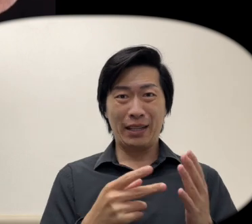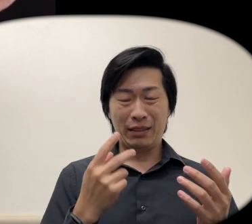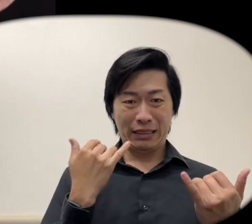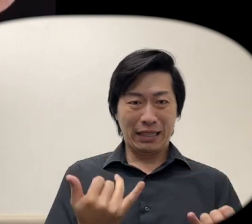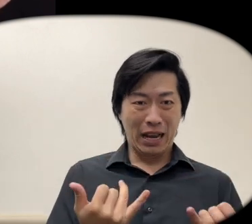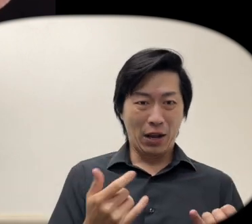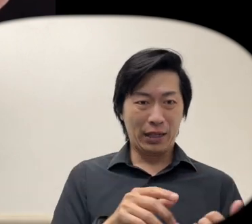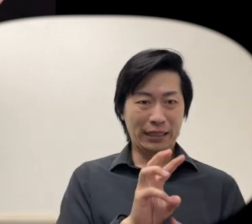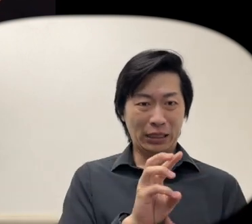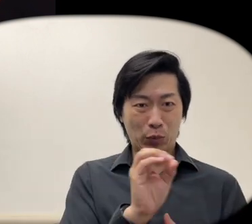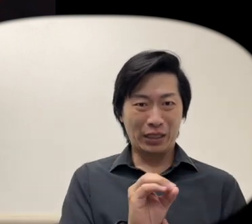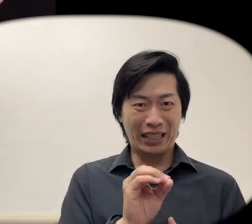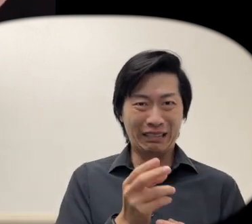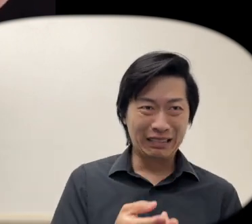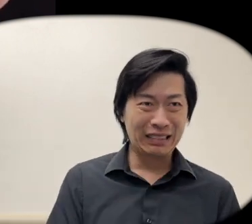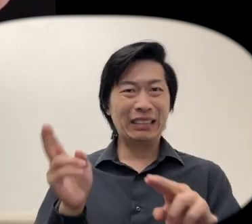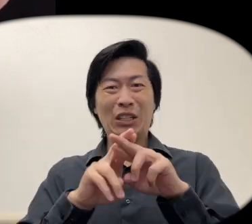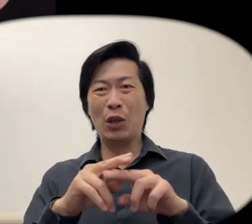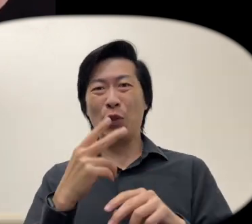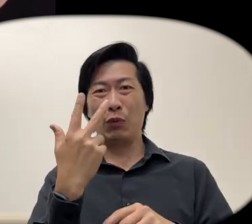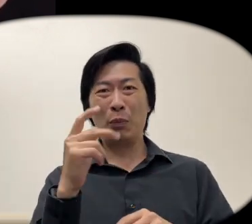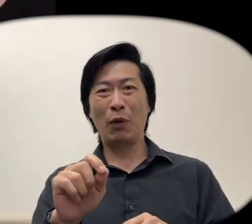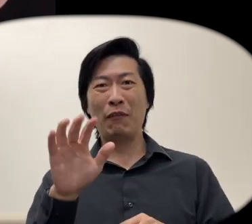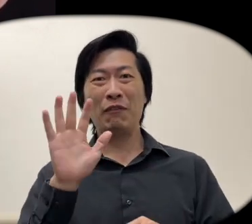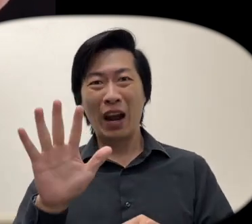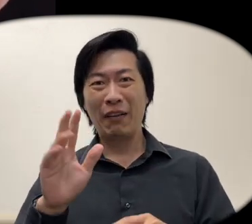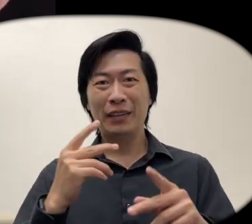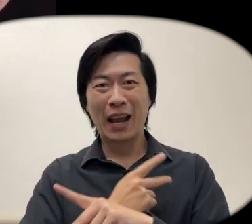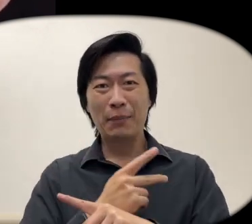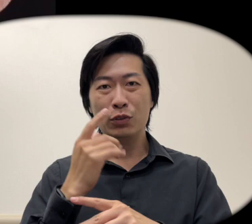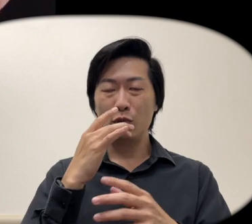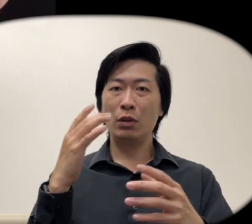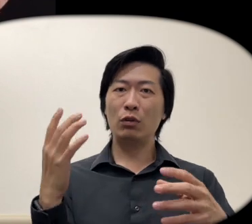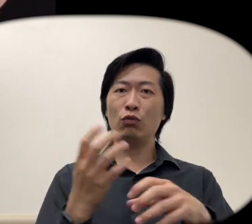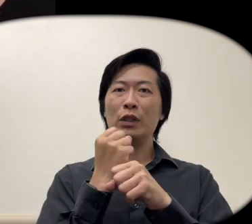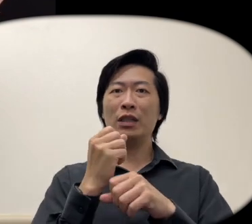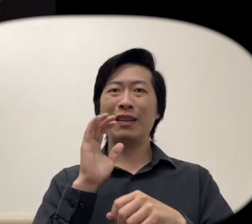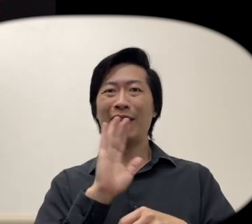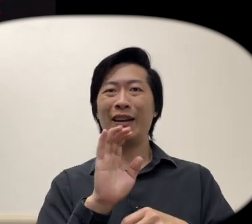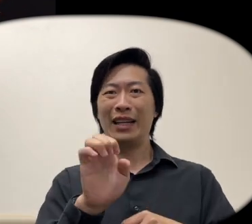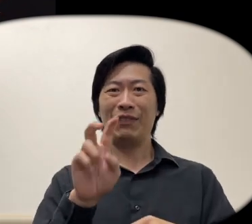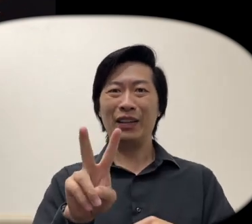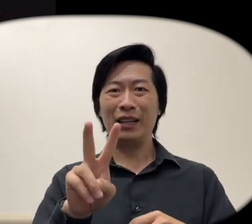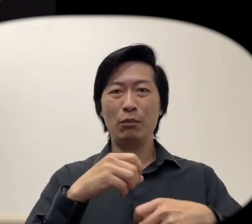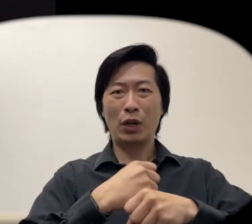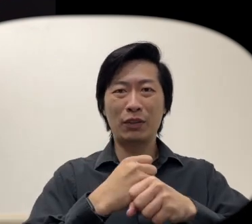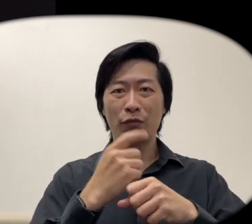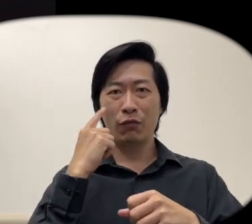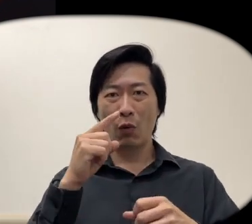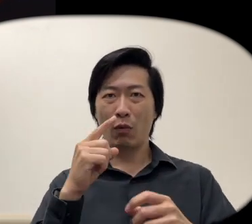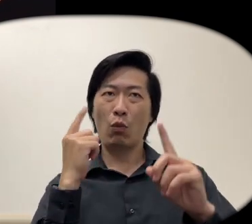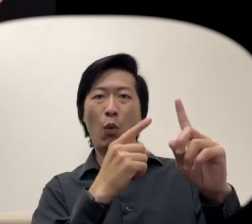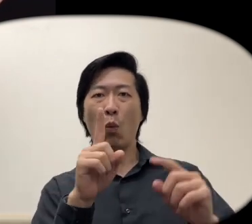by 3.5 times to be able to reach their EV production of 1 million units per year by 2025. Now,